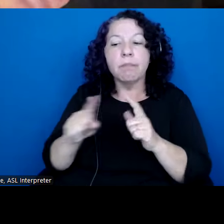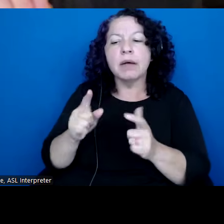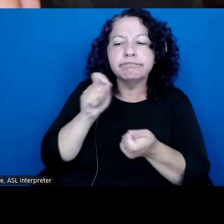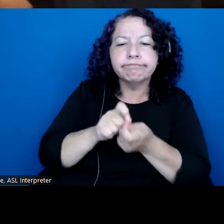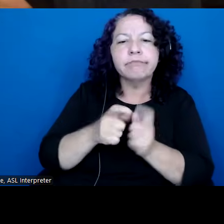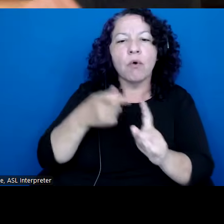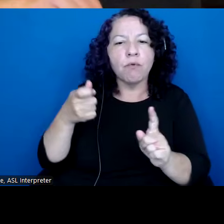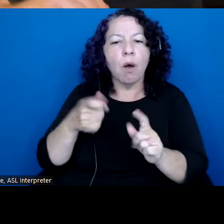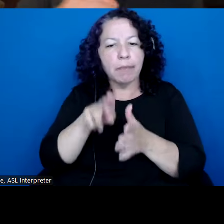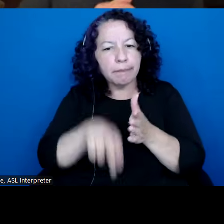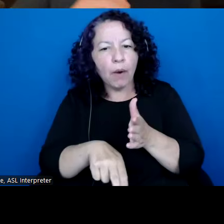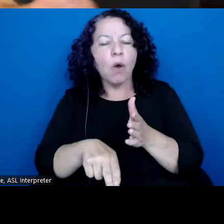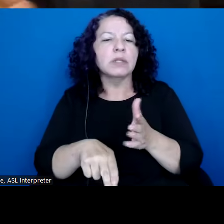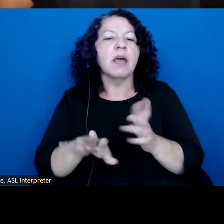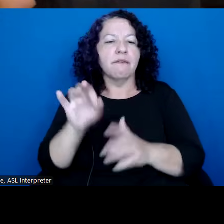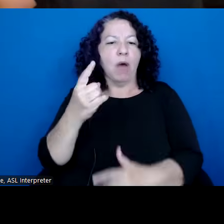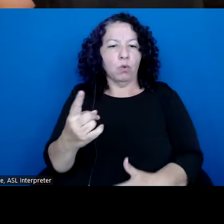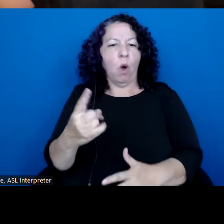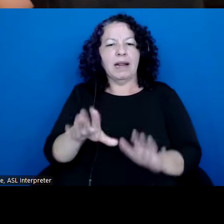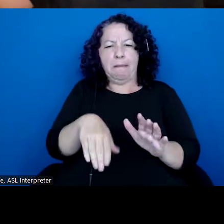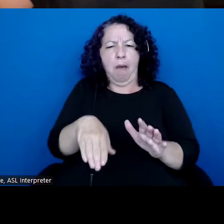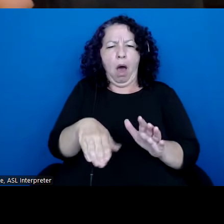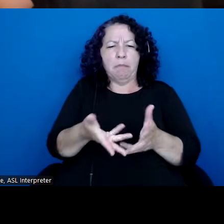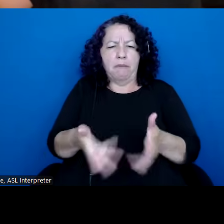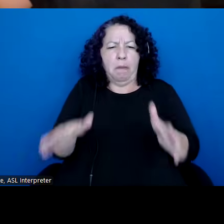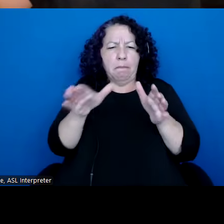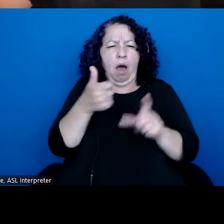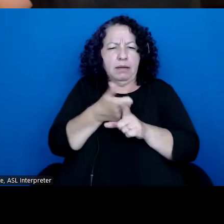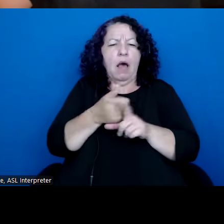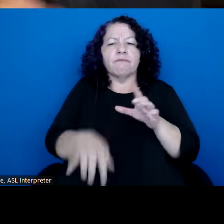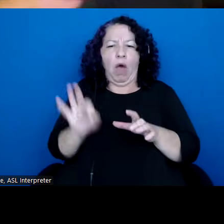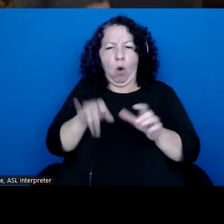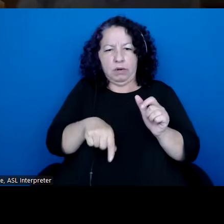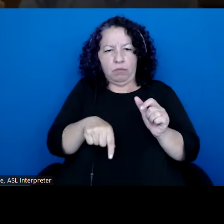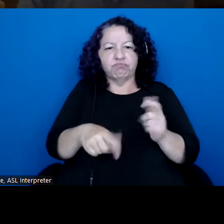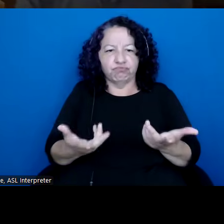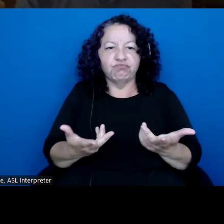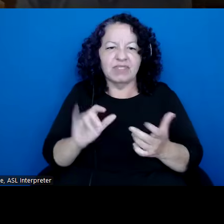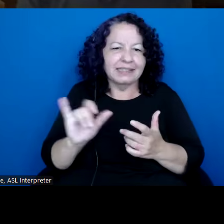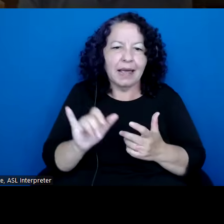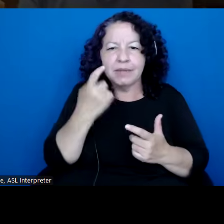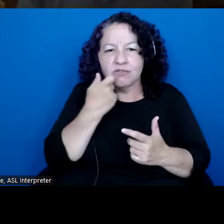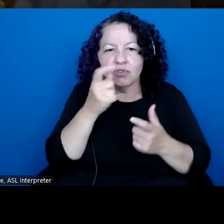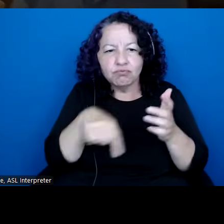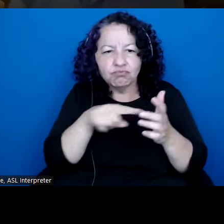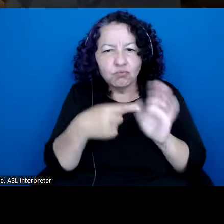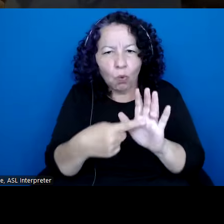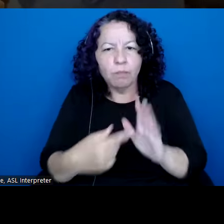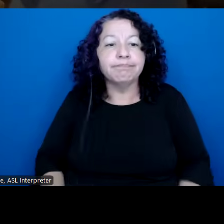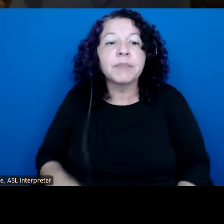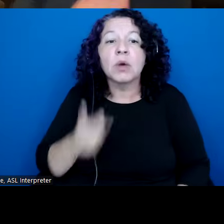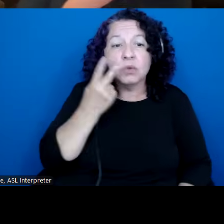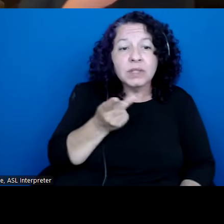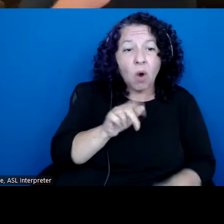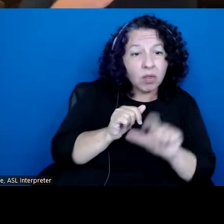single one down in the base of a pot, like the one that I've circled here. And here you see that one on the left,